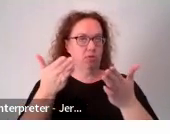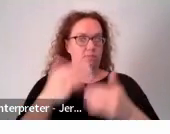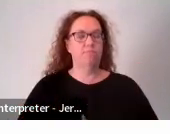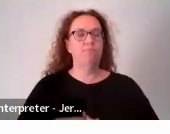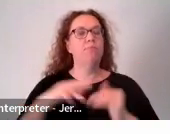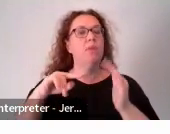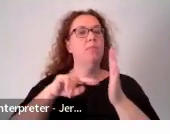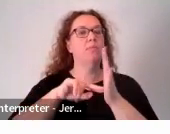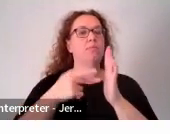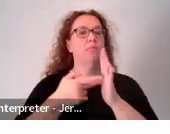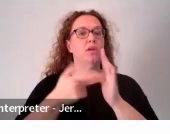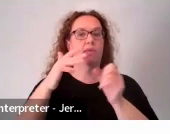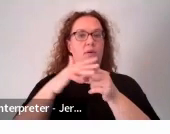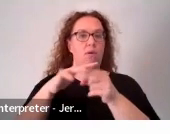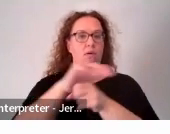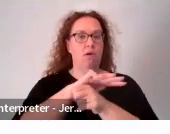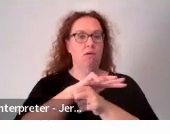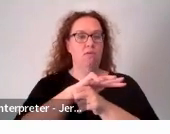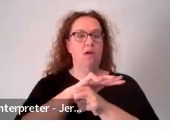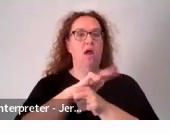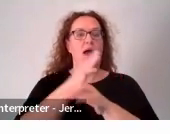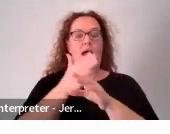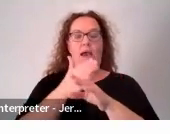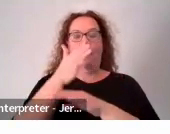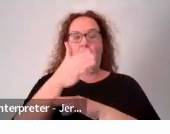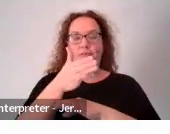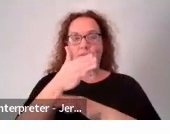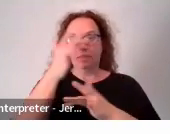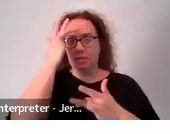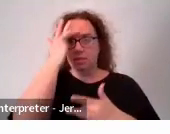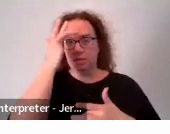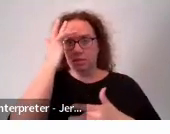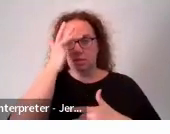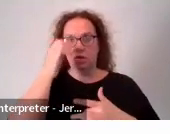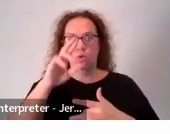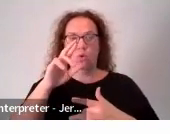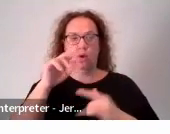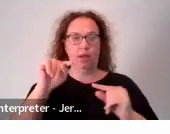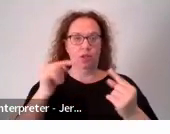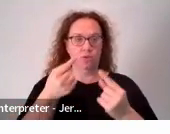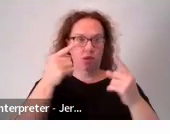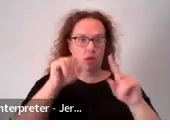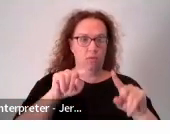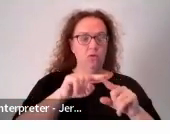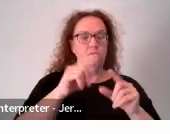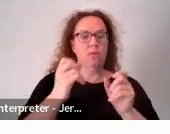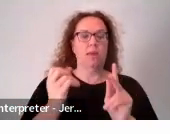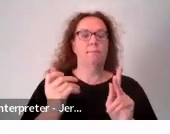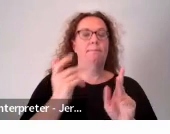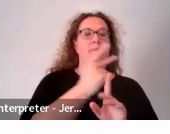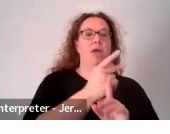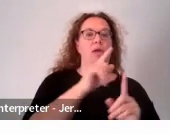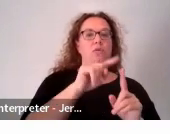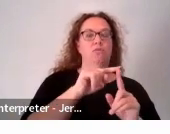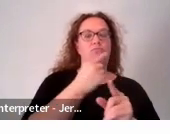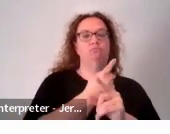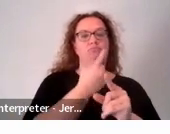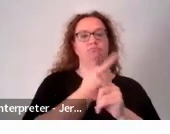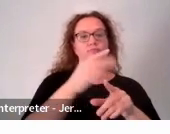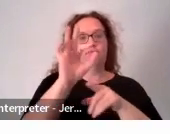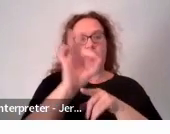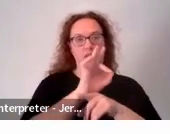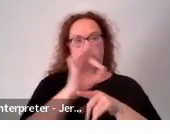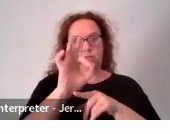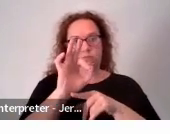meaning they are covered post-injury or illness to restore functioning. State plan services